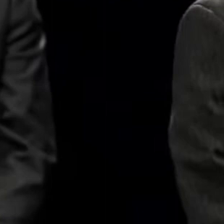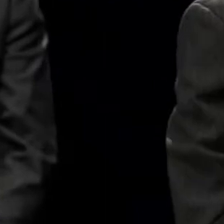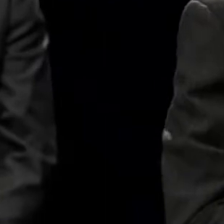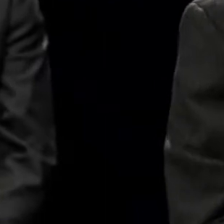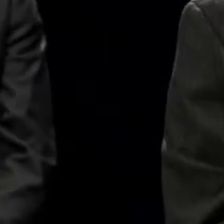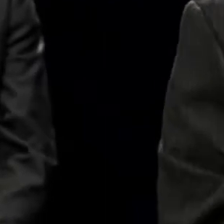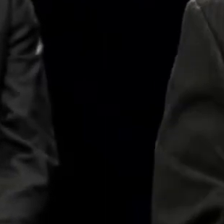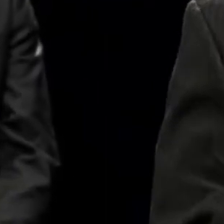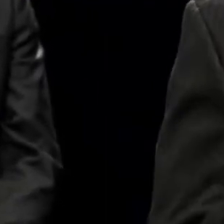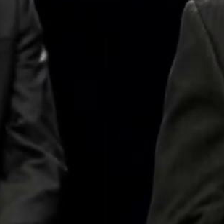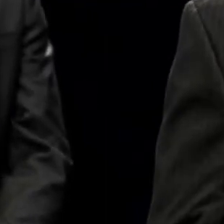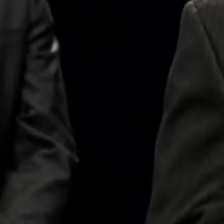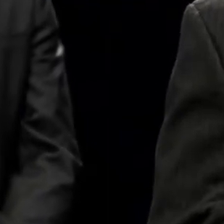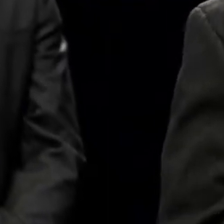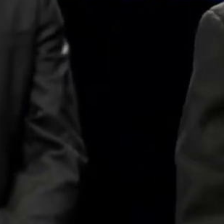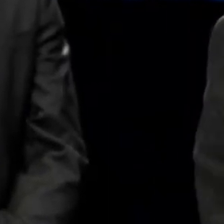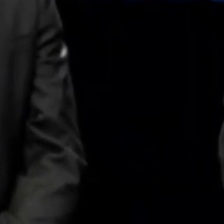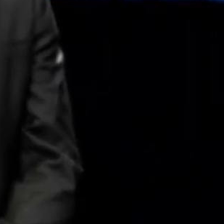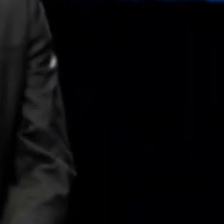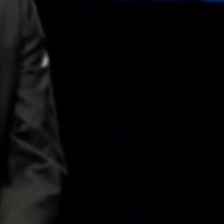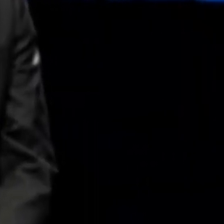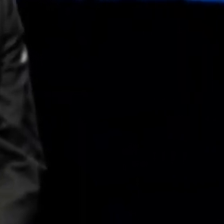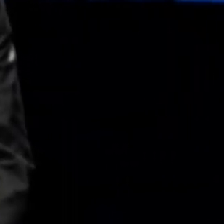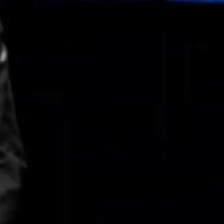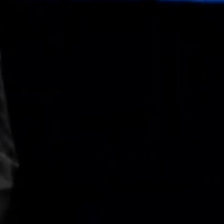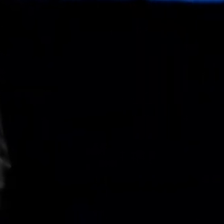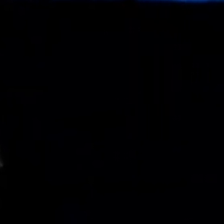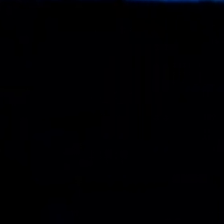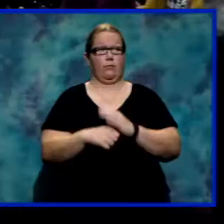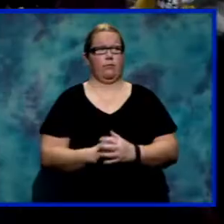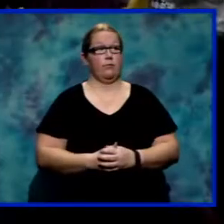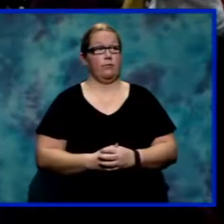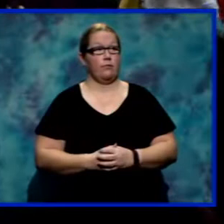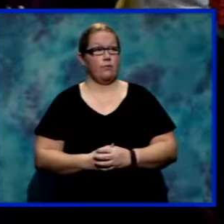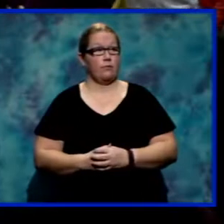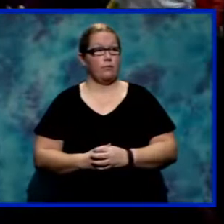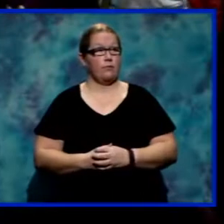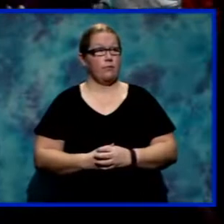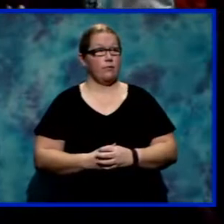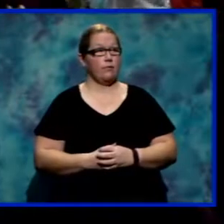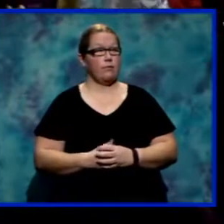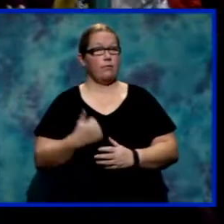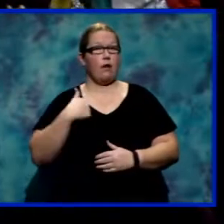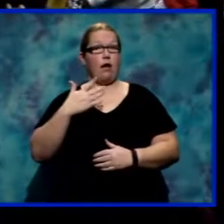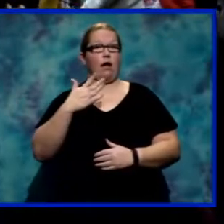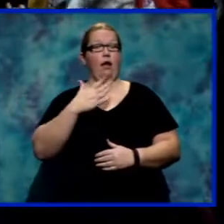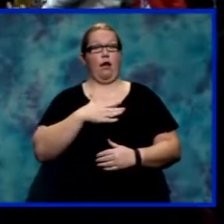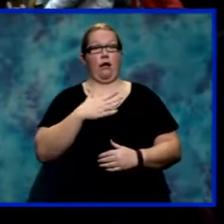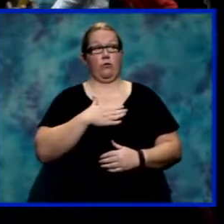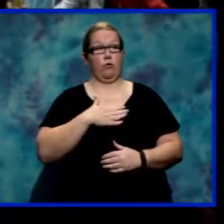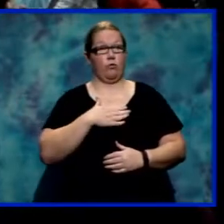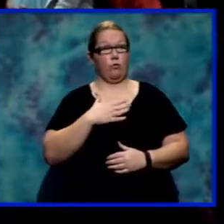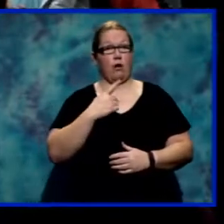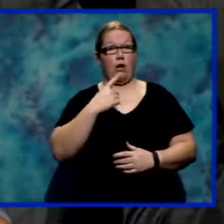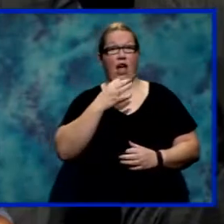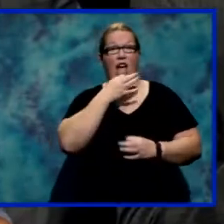God is good. All the time. All the time. God is good. I'd like to actually ask you